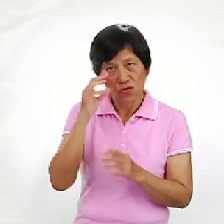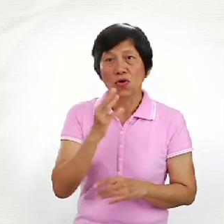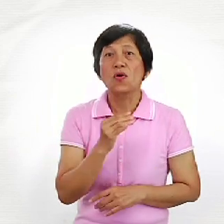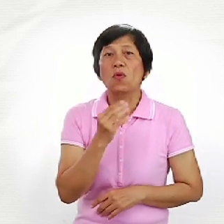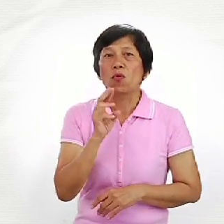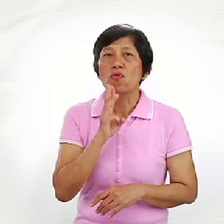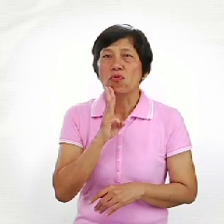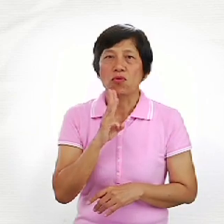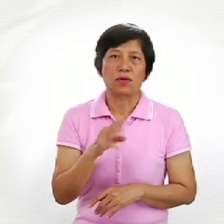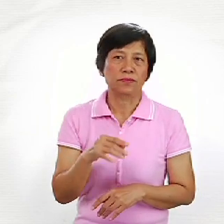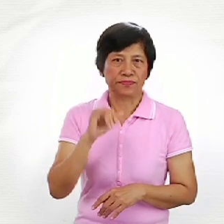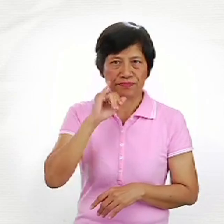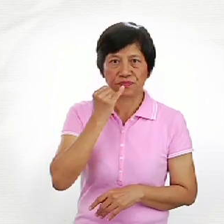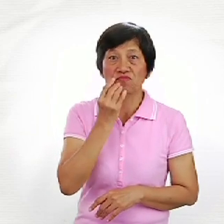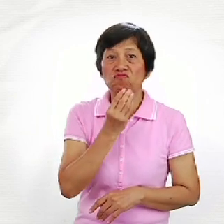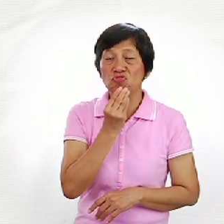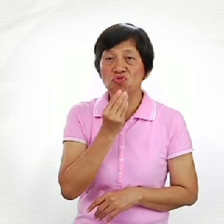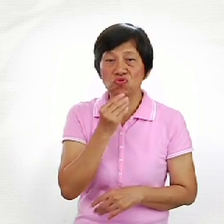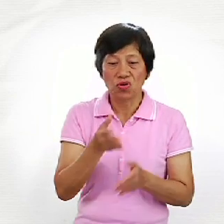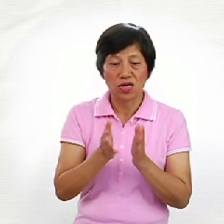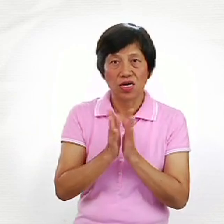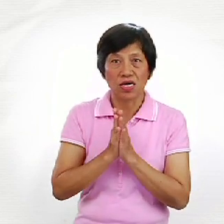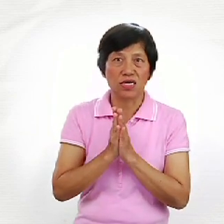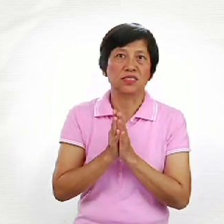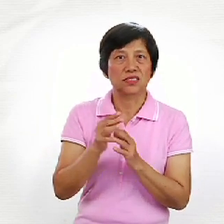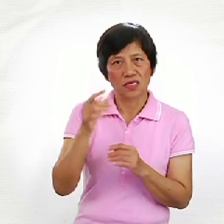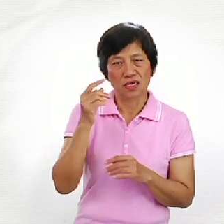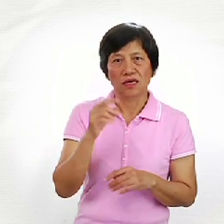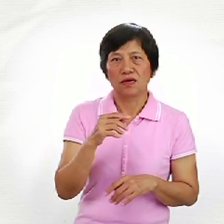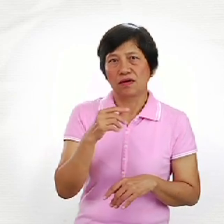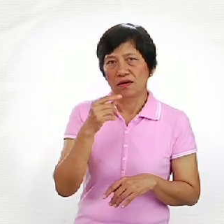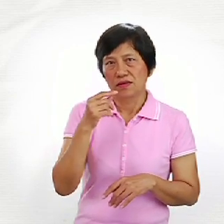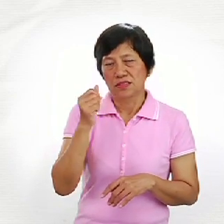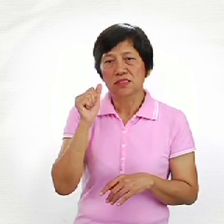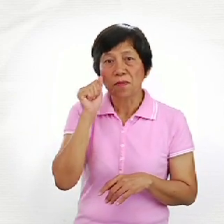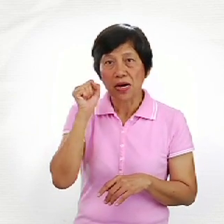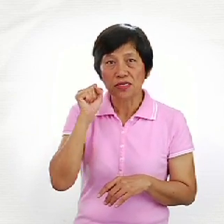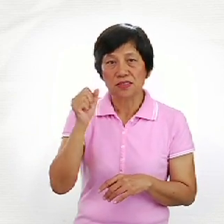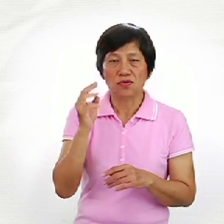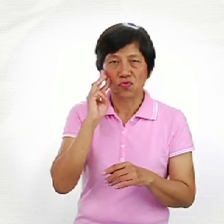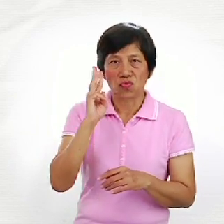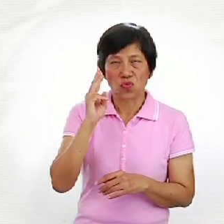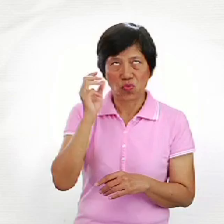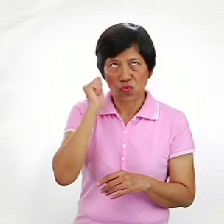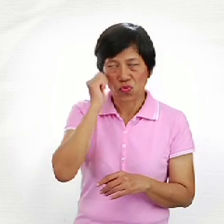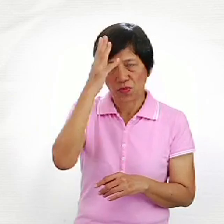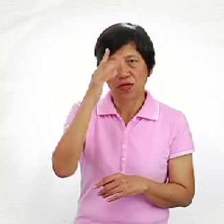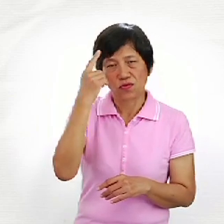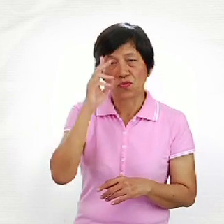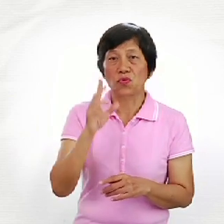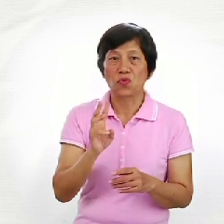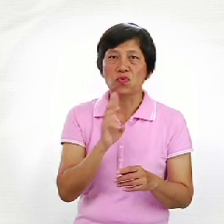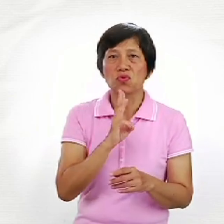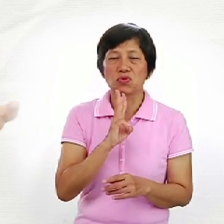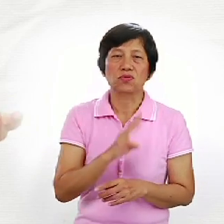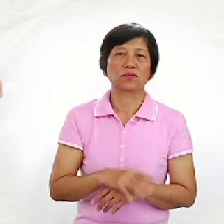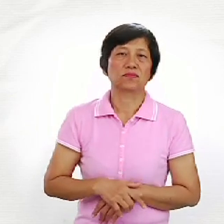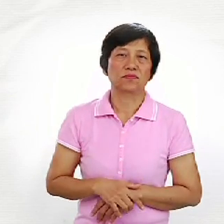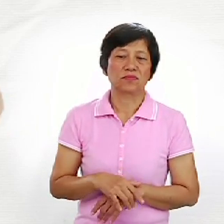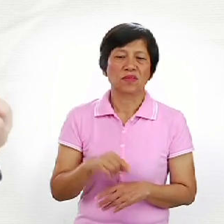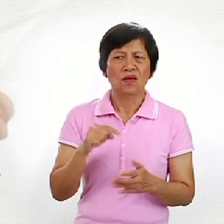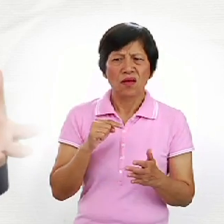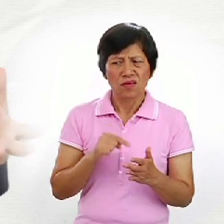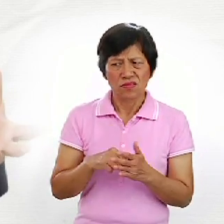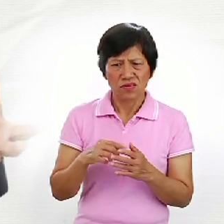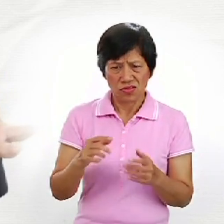a Samaritan woman for water. And then came this strange language of living water, not found